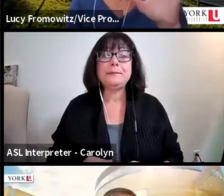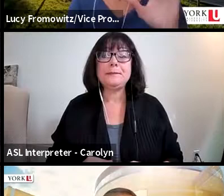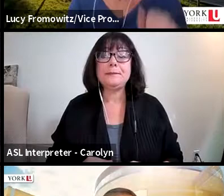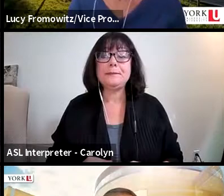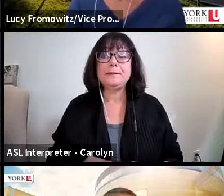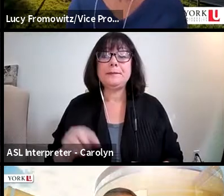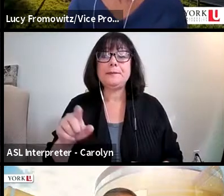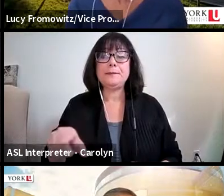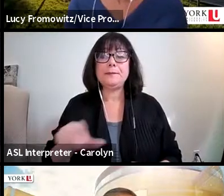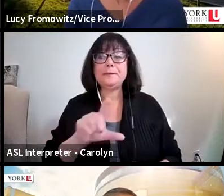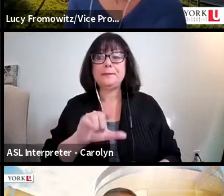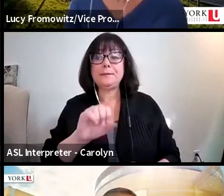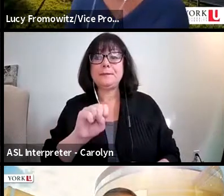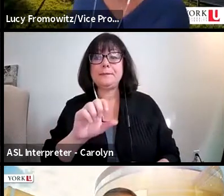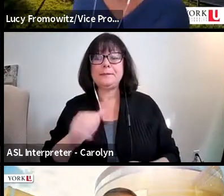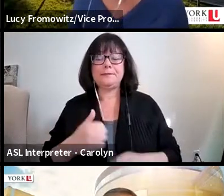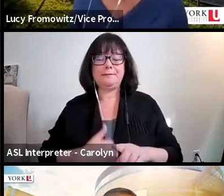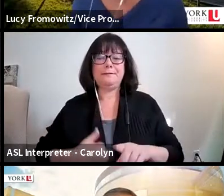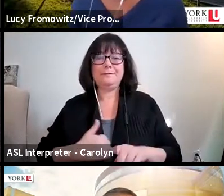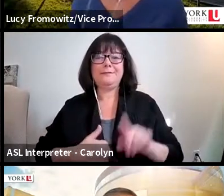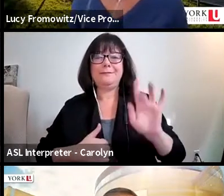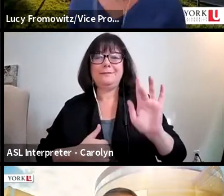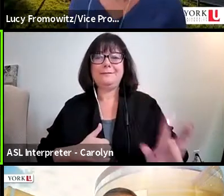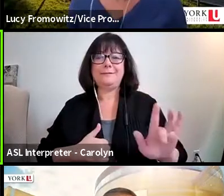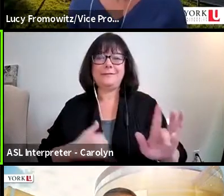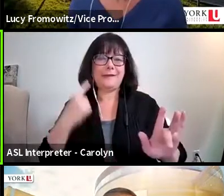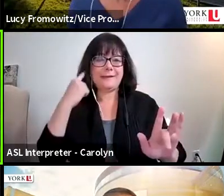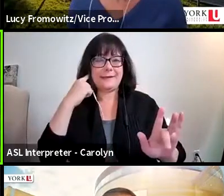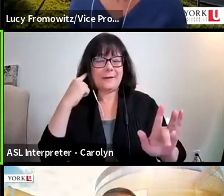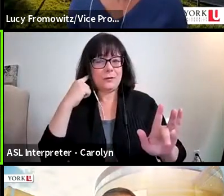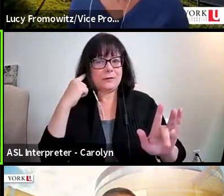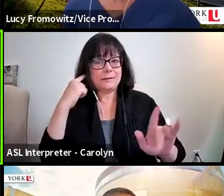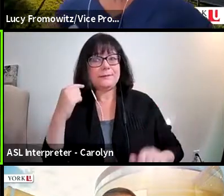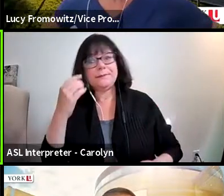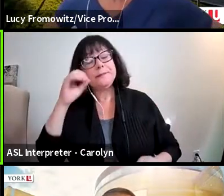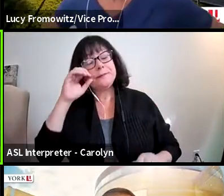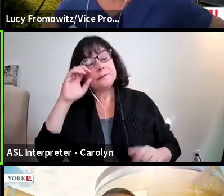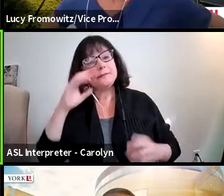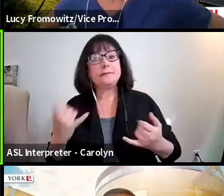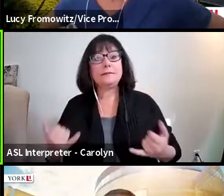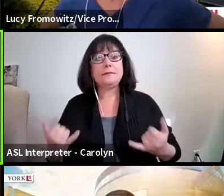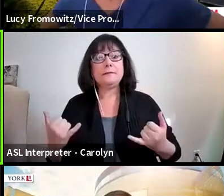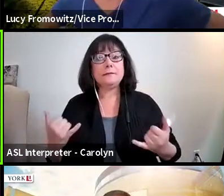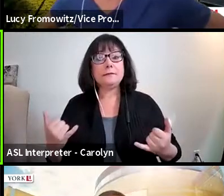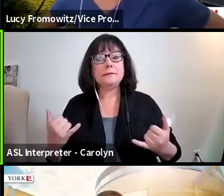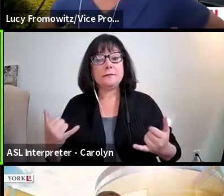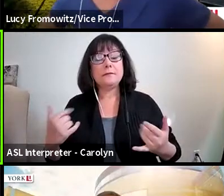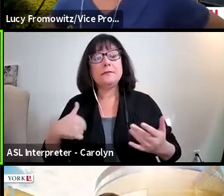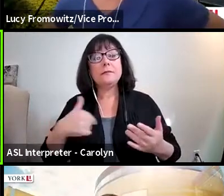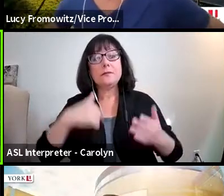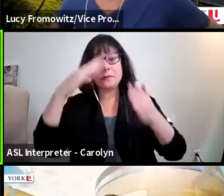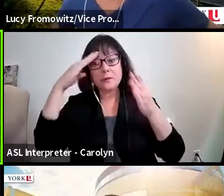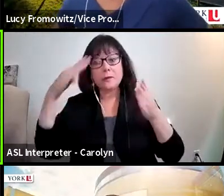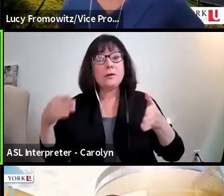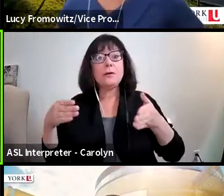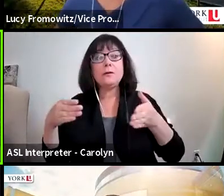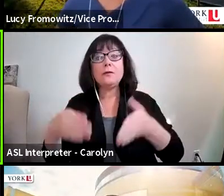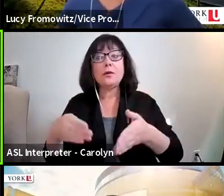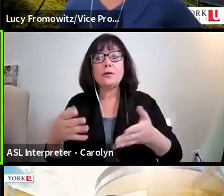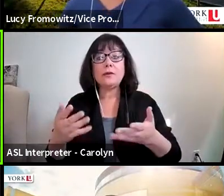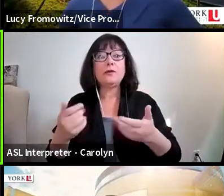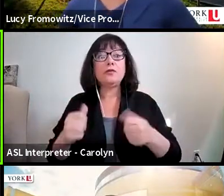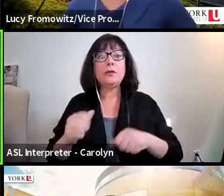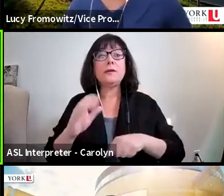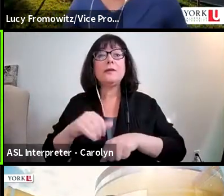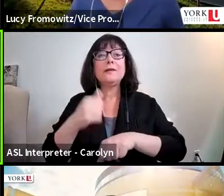Sorry, challenges unmuting. We are at the moment focusing on establishing as many virtual